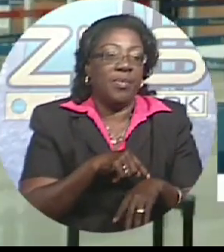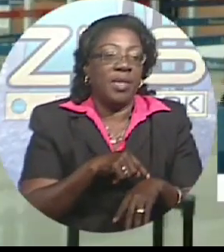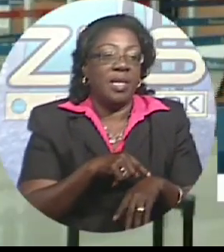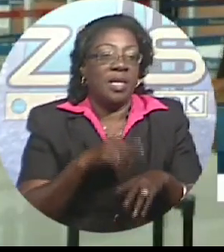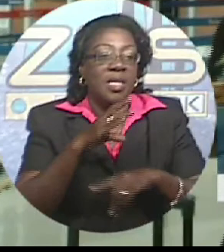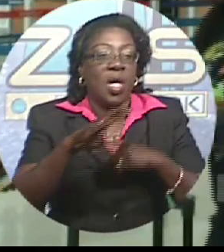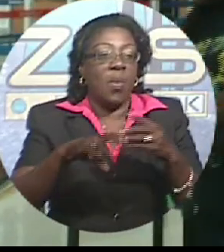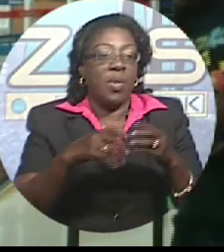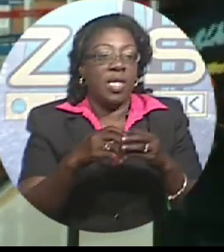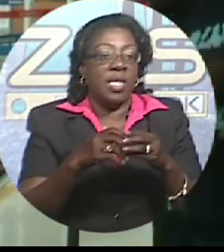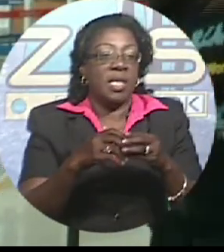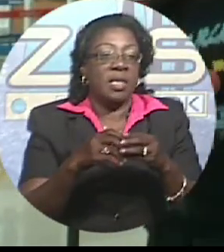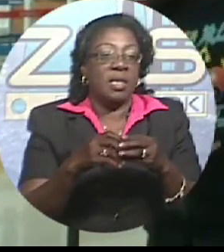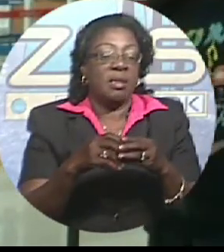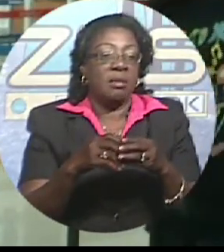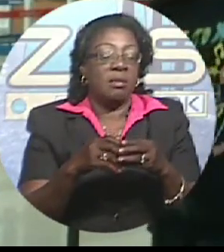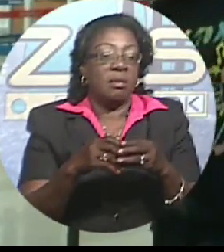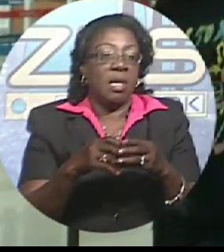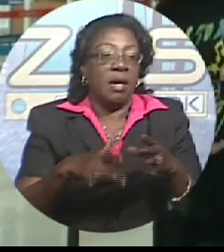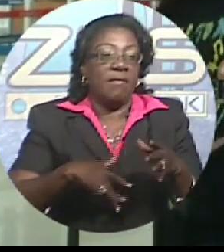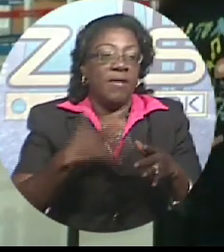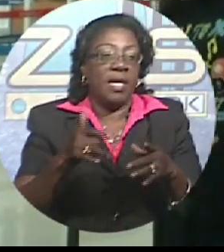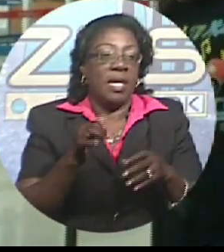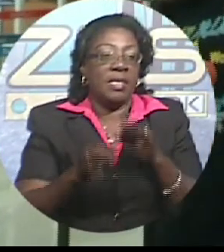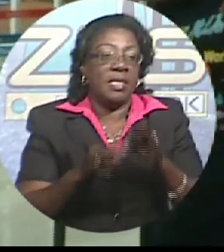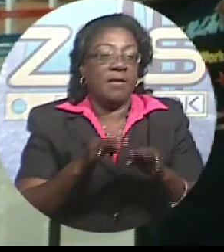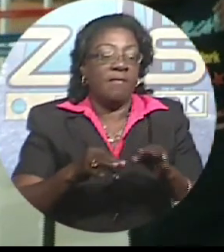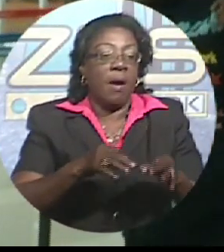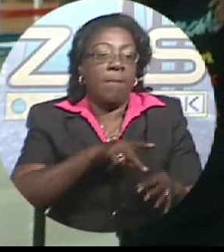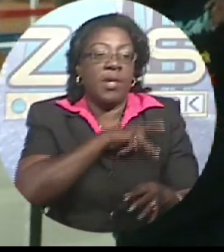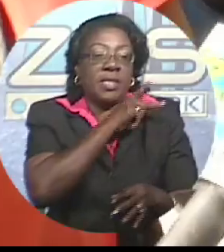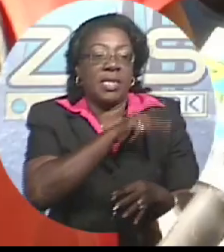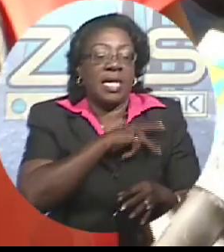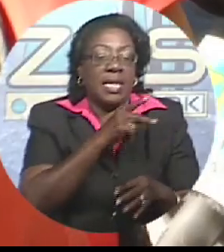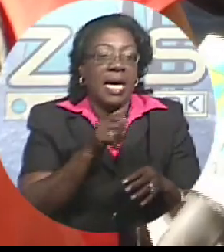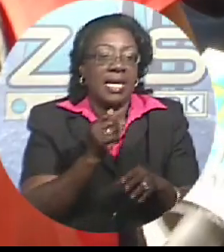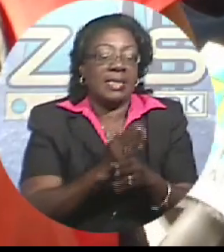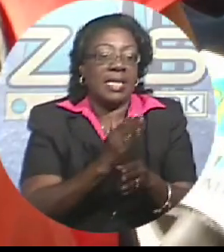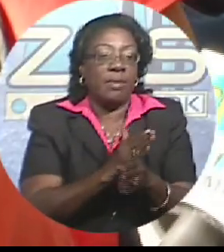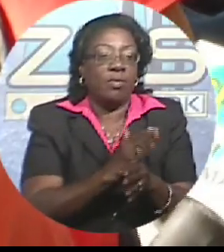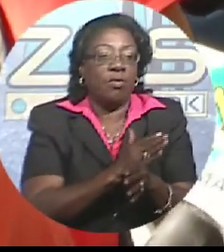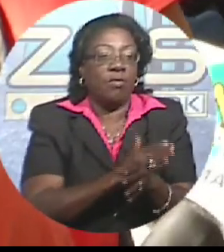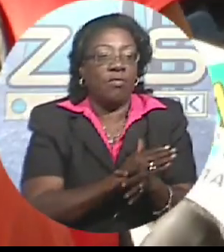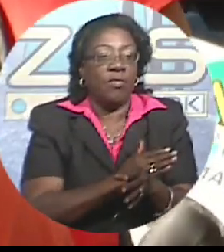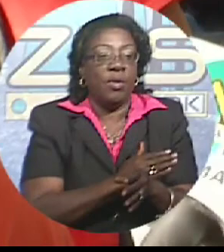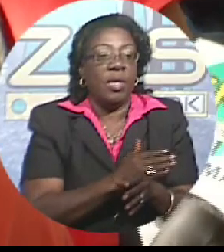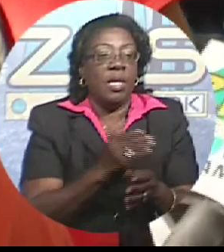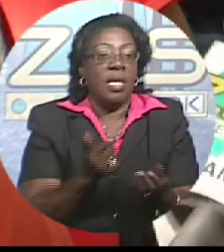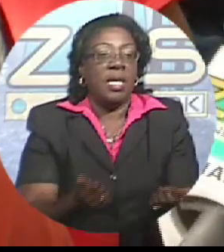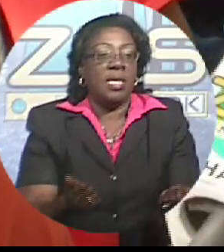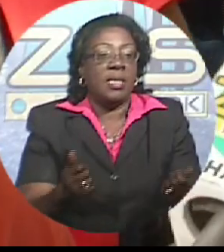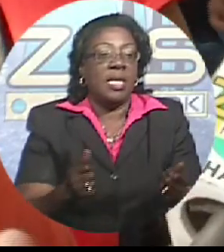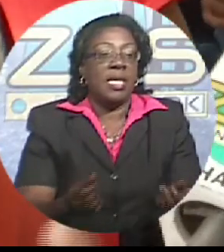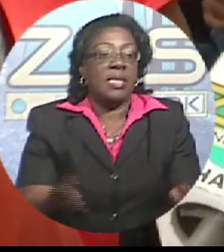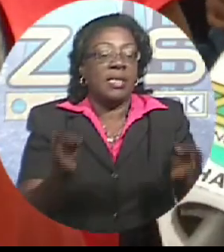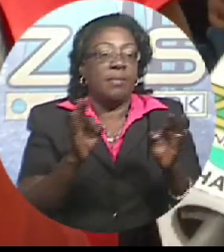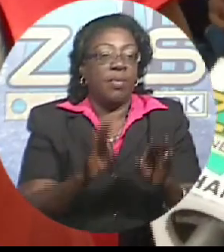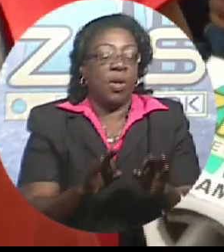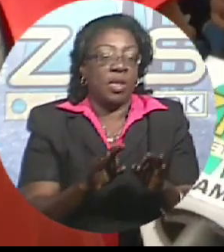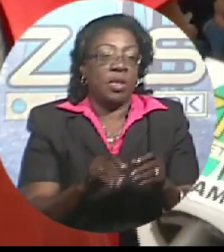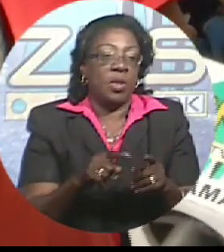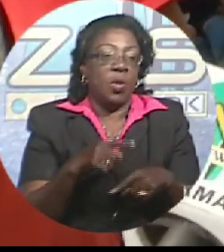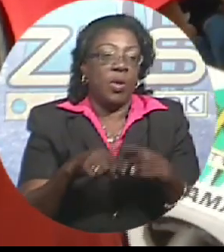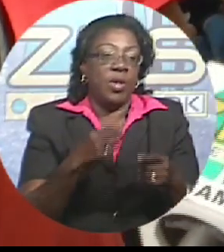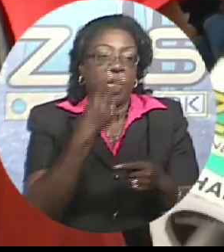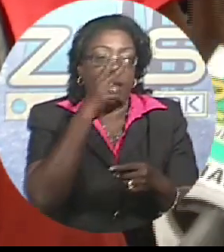communicate with so many of the kids, I feel as if my personality has improved. The proof is in the pudding when you're back and you can see